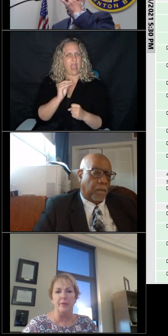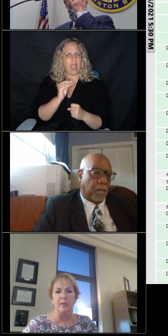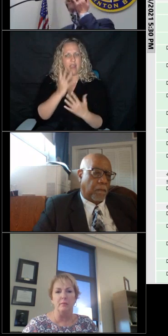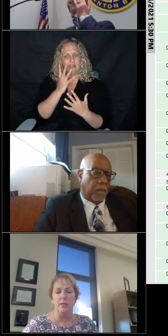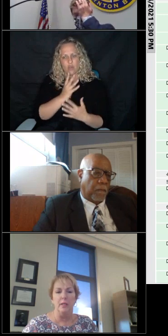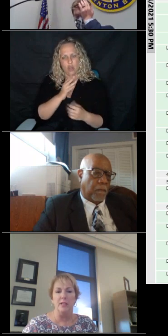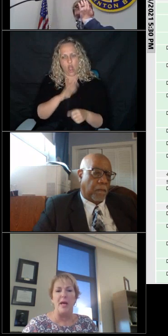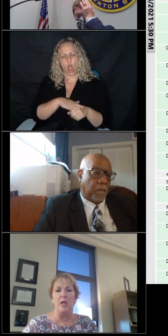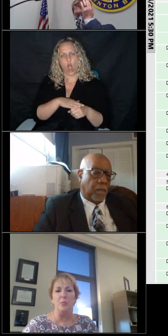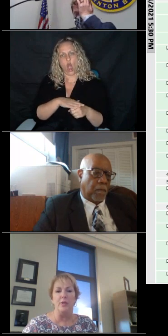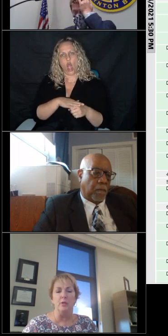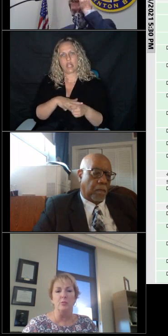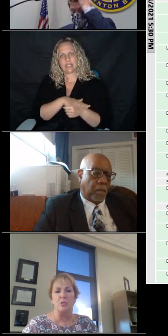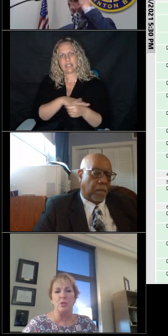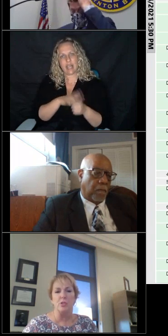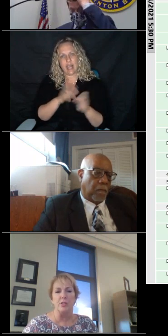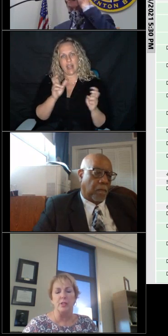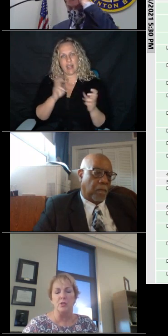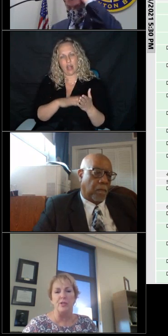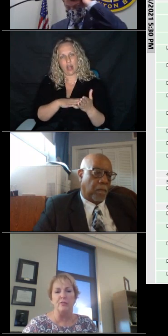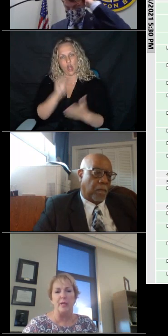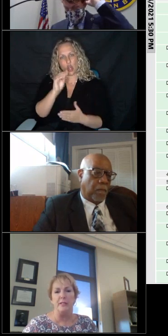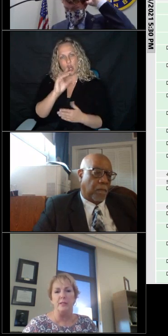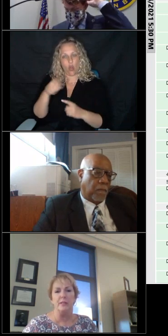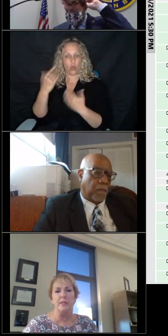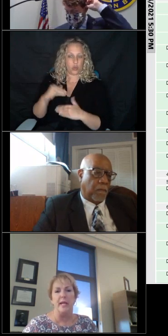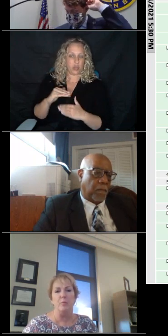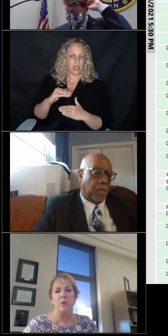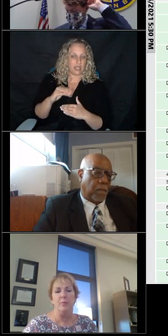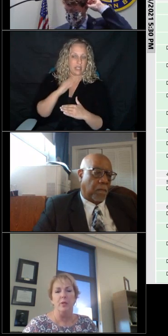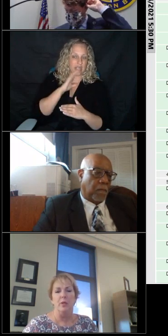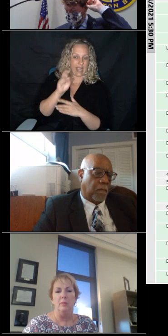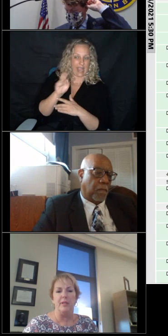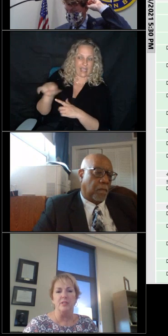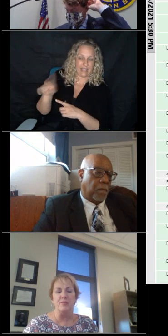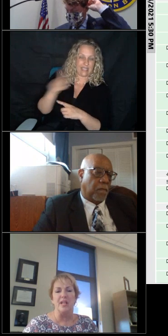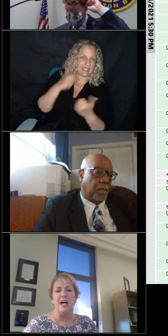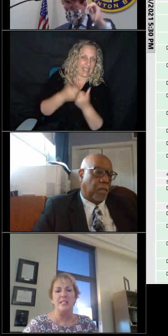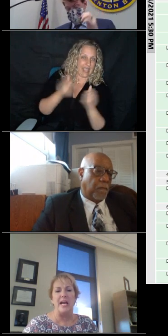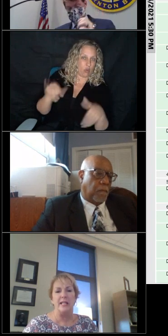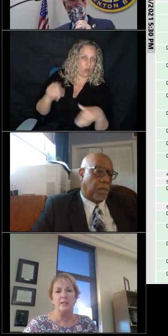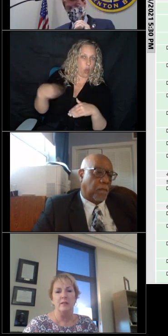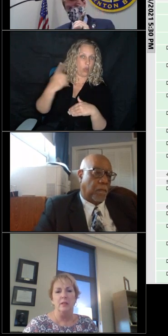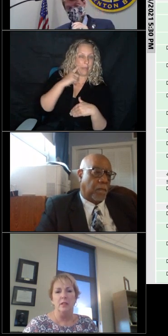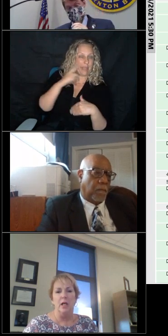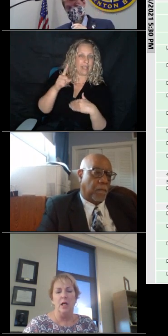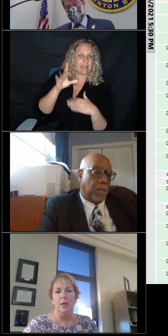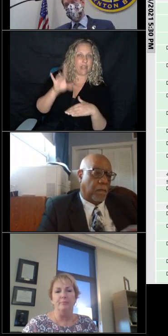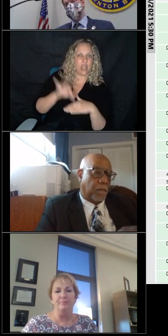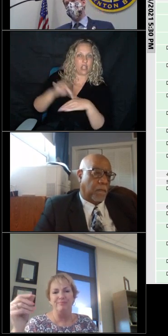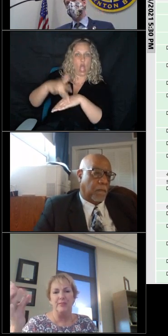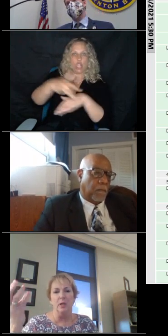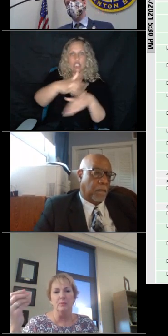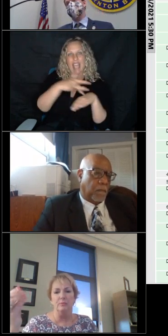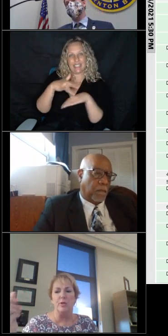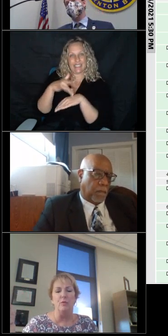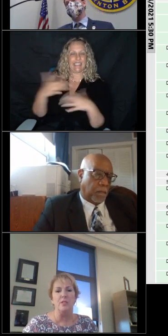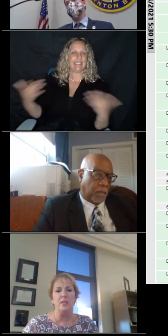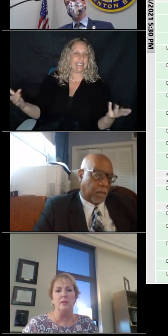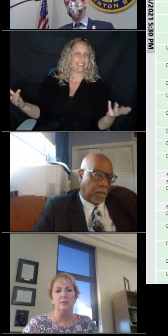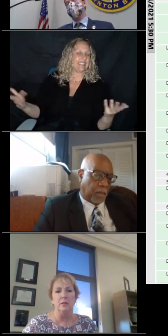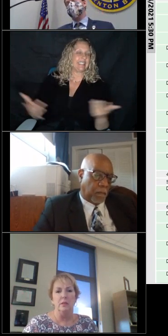on-site learning, but it's back open. The only restriction, as I understand from Casey, is the game room because of the contact, you